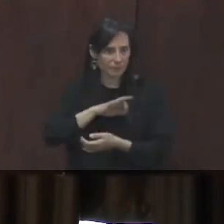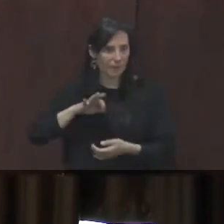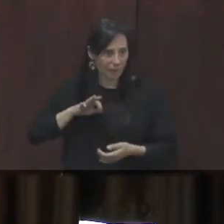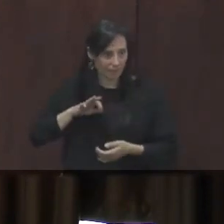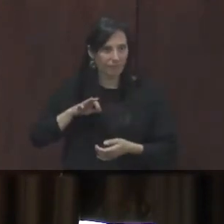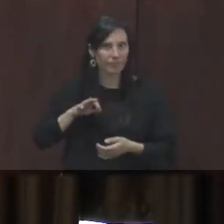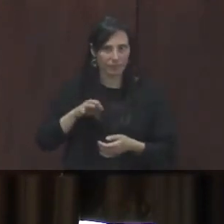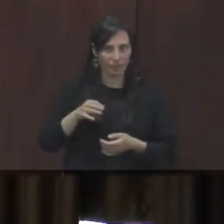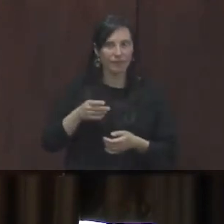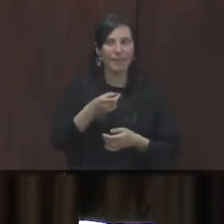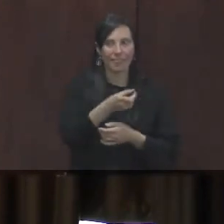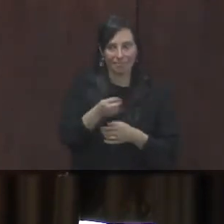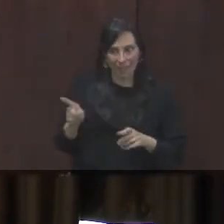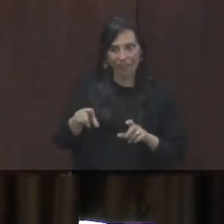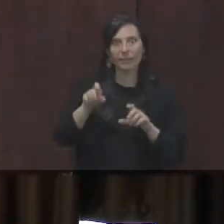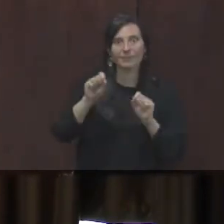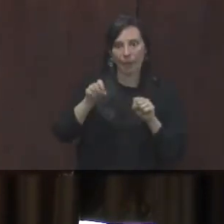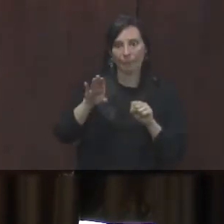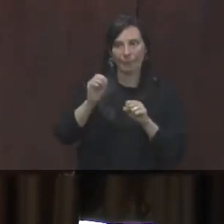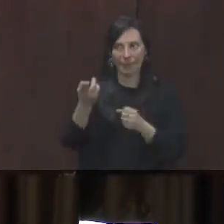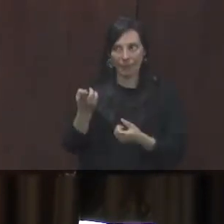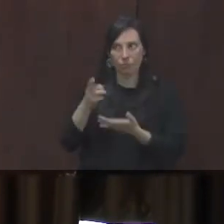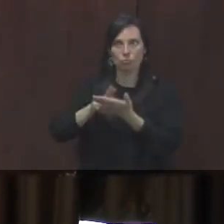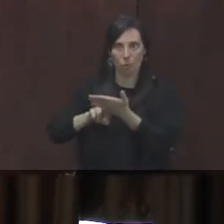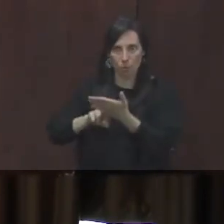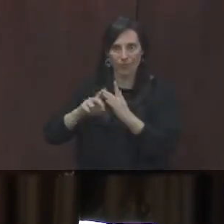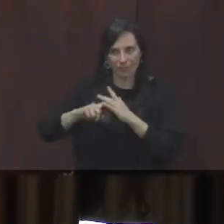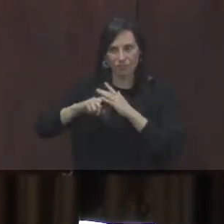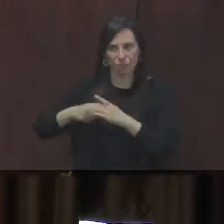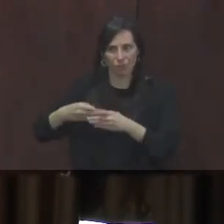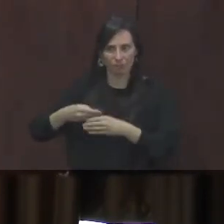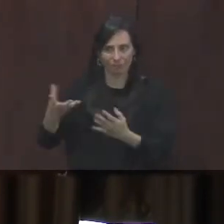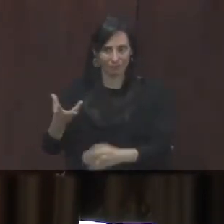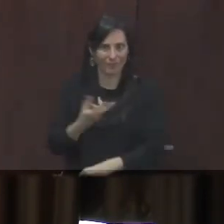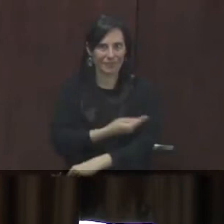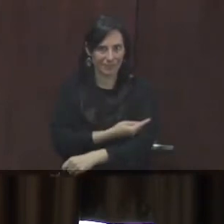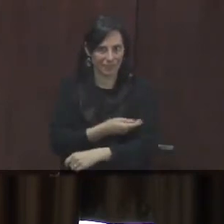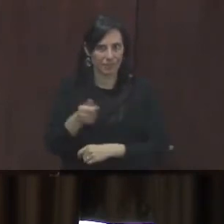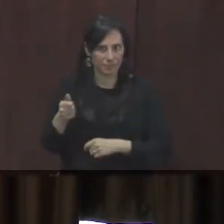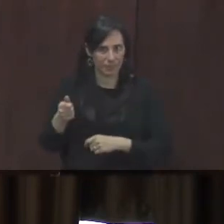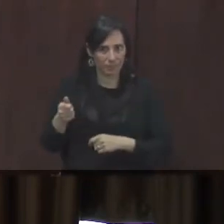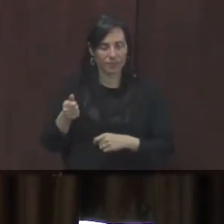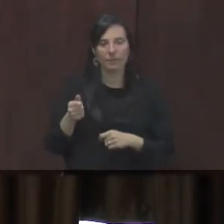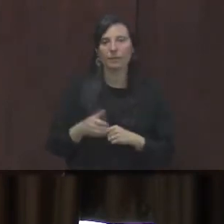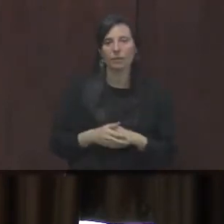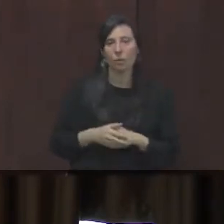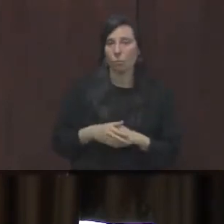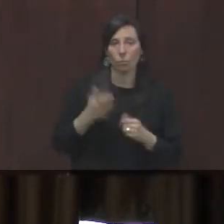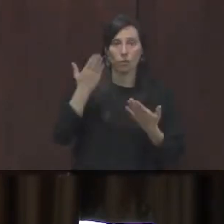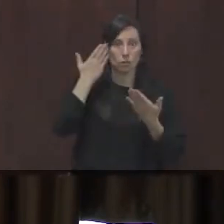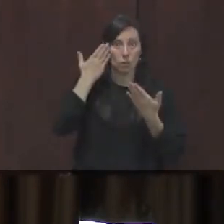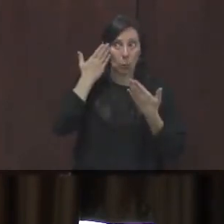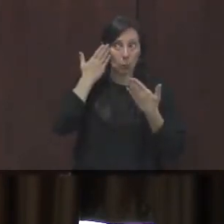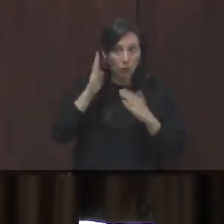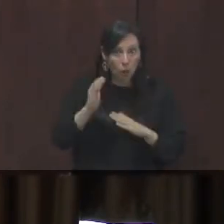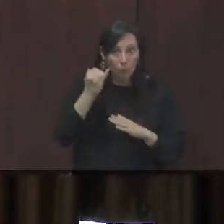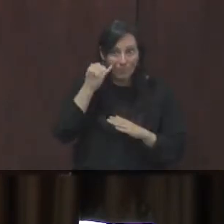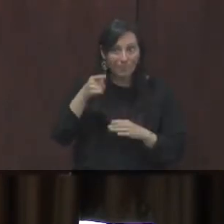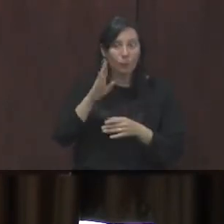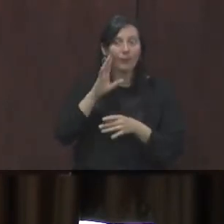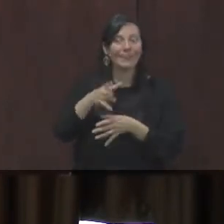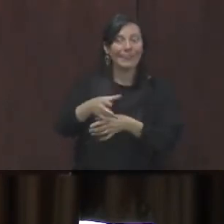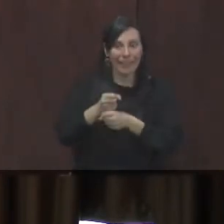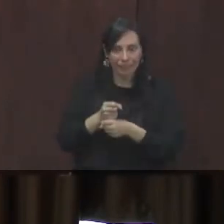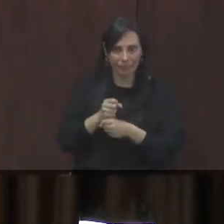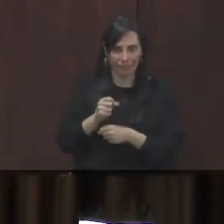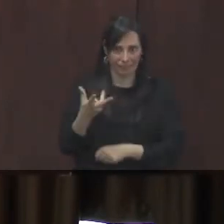completely enrolled as providers and be able to launch as providers. It's still unknown if they will be able to get any vaccine allotments at that time.